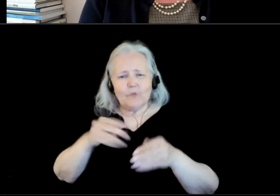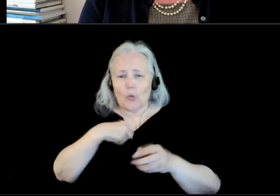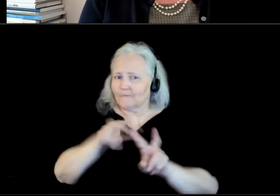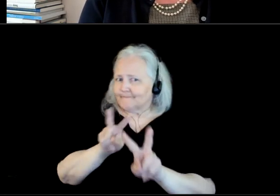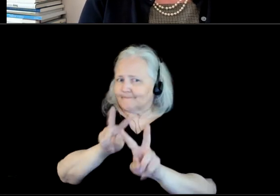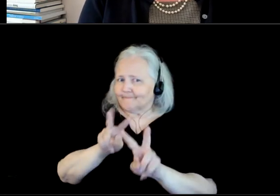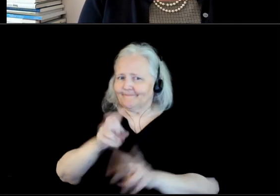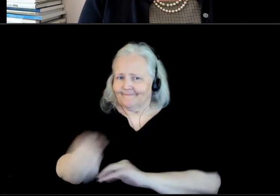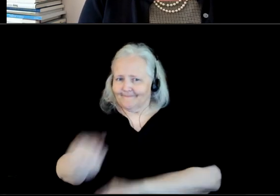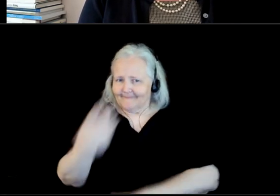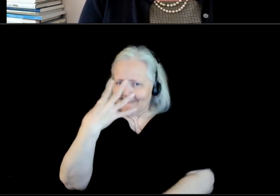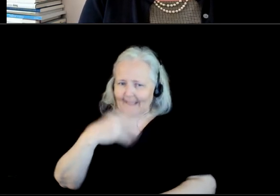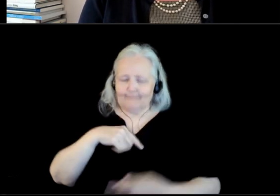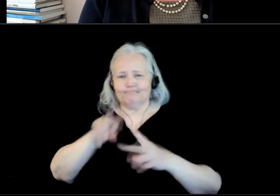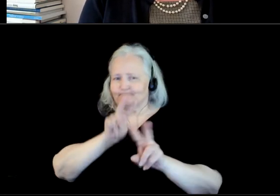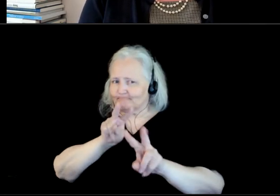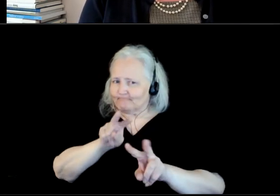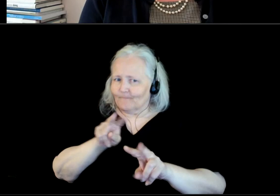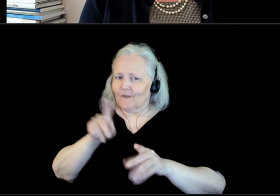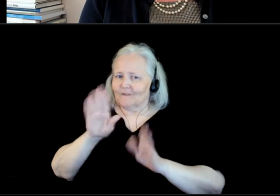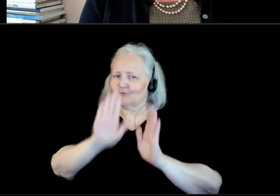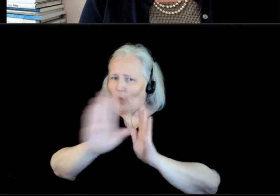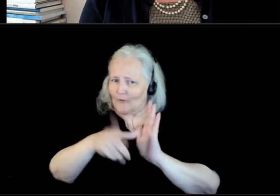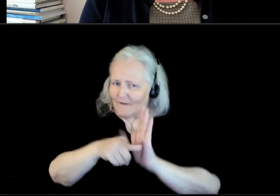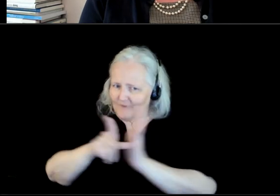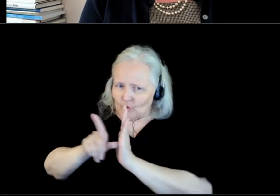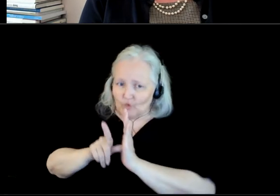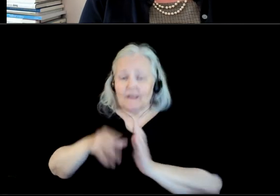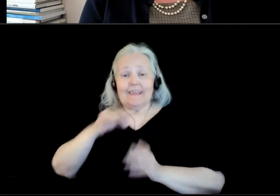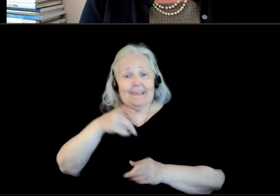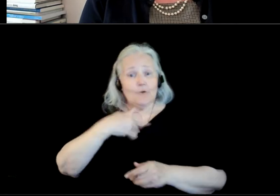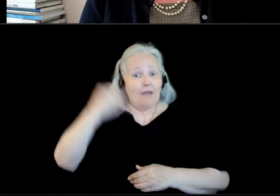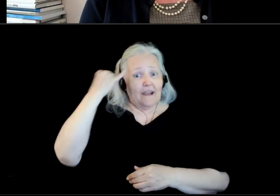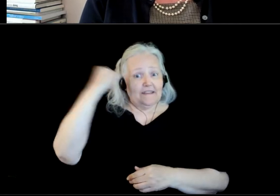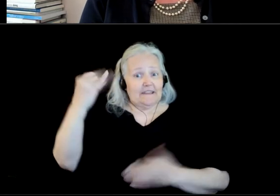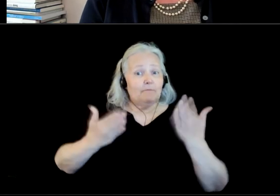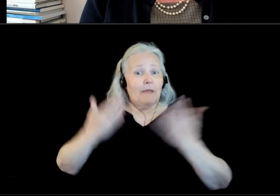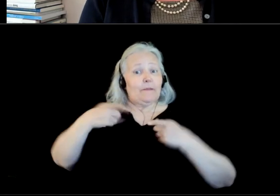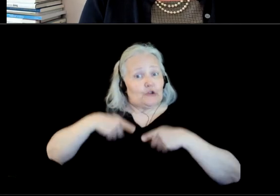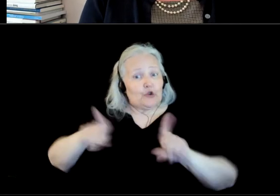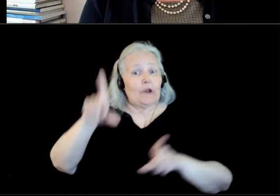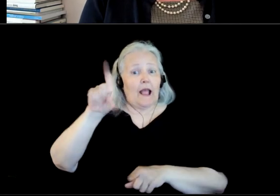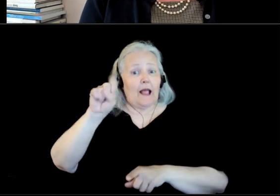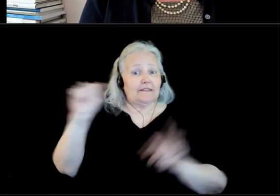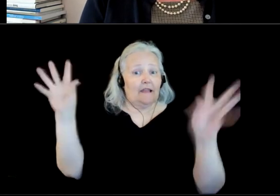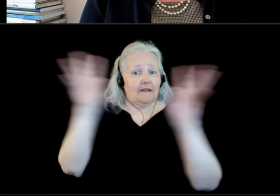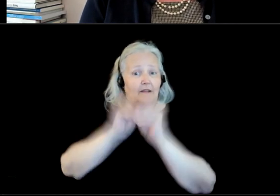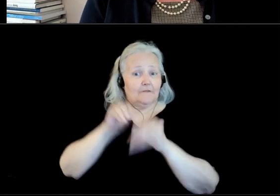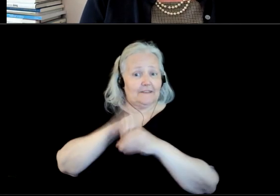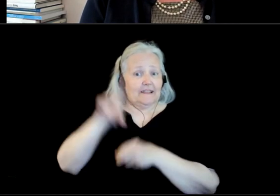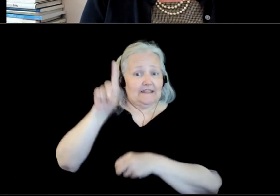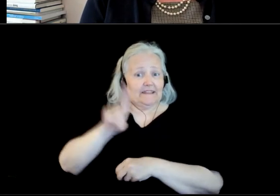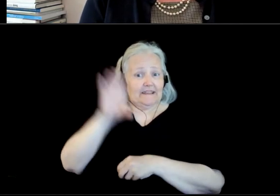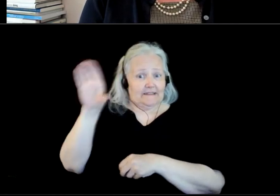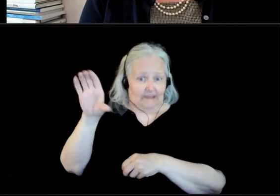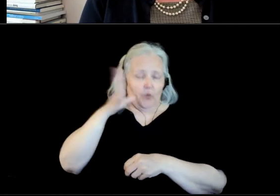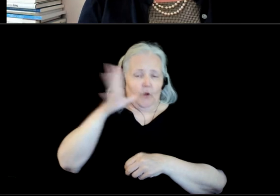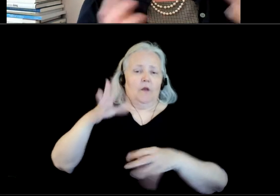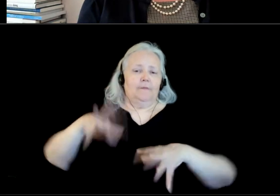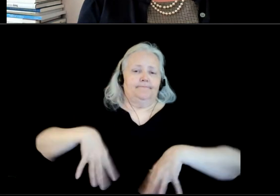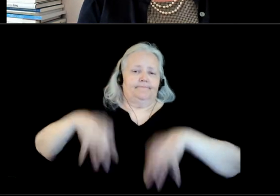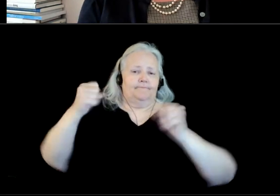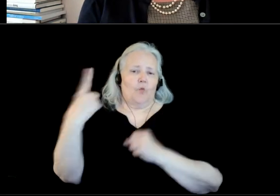forward to you reviewing. And if you have any ideas, maybe we'll do a session at the LSA in DC. And you know, if you have any ideas